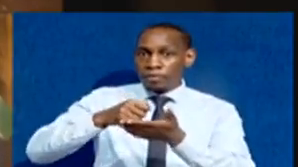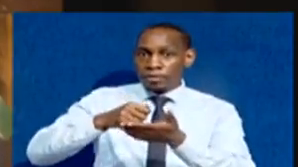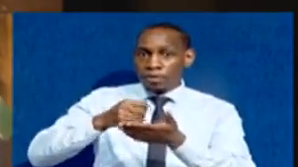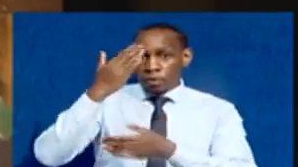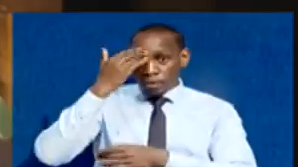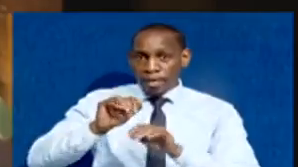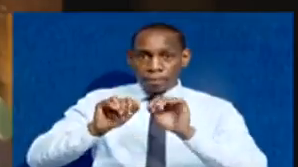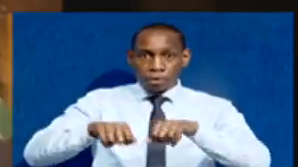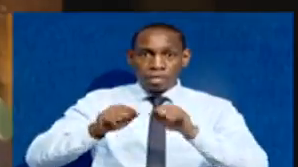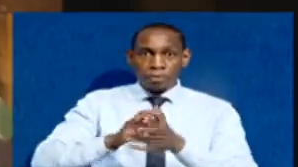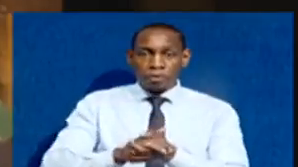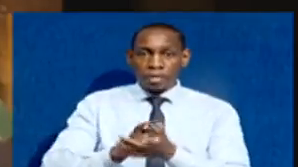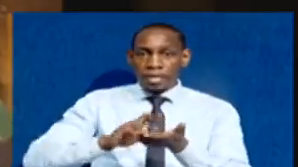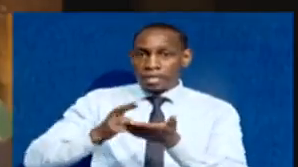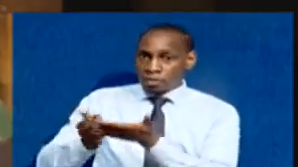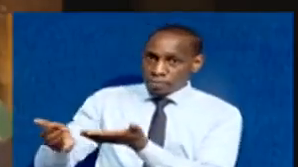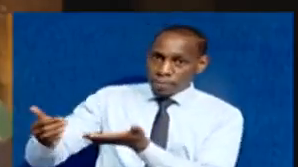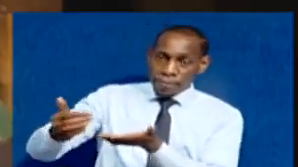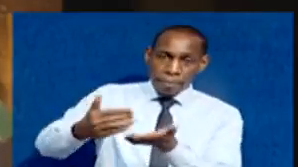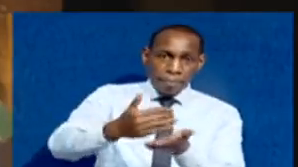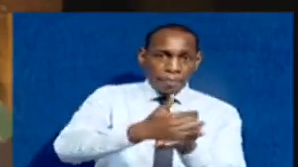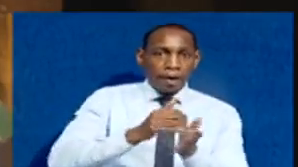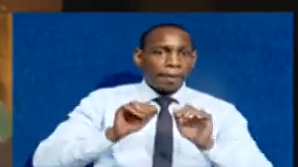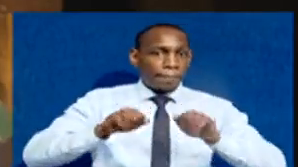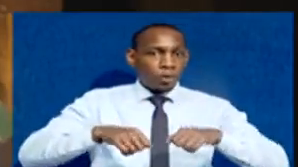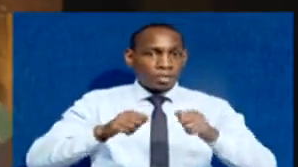And so that we can be able to pool resources to